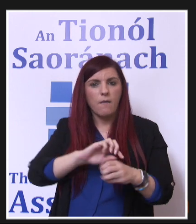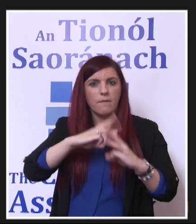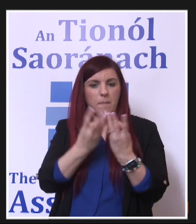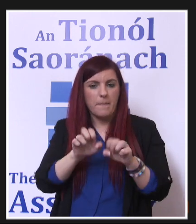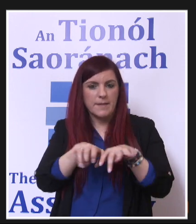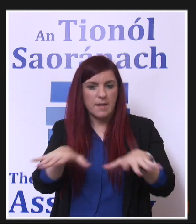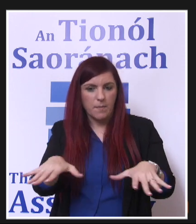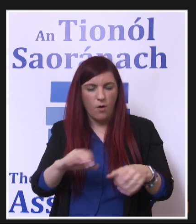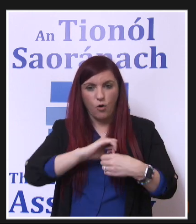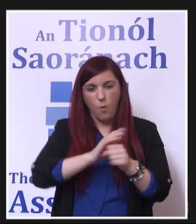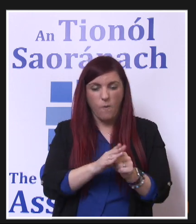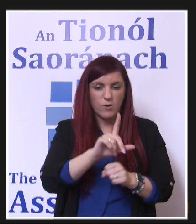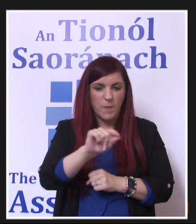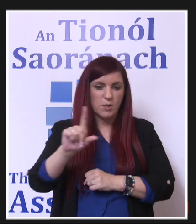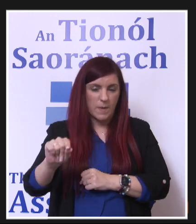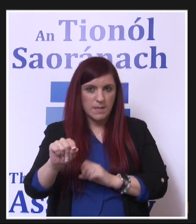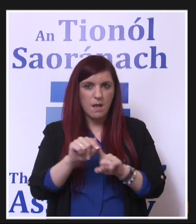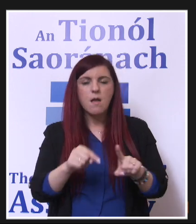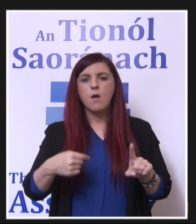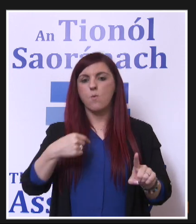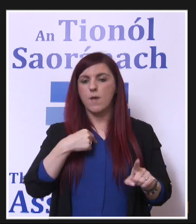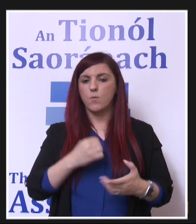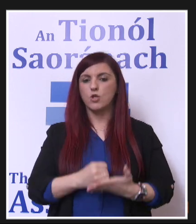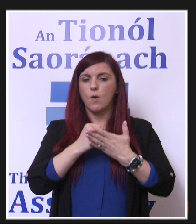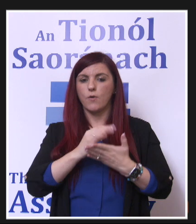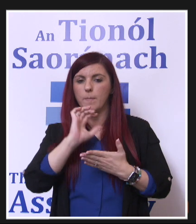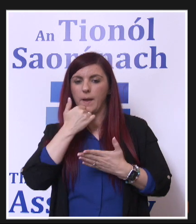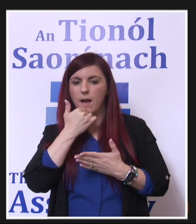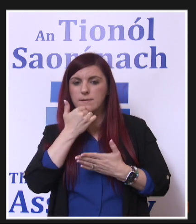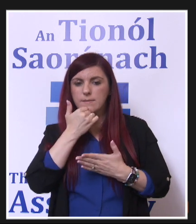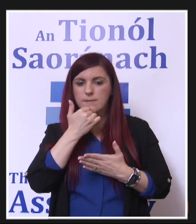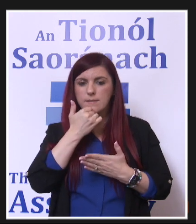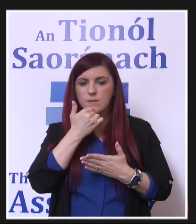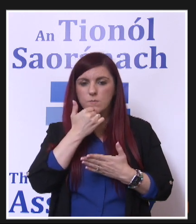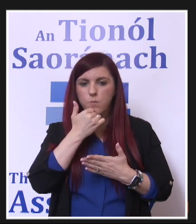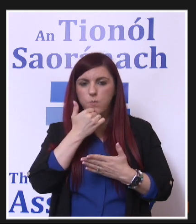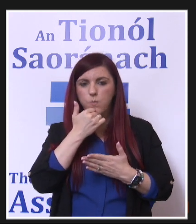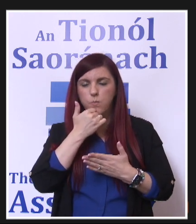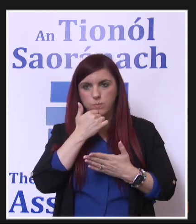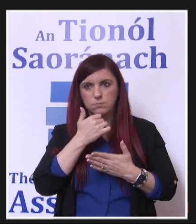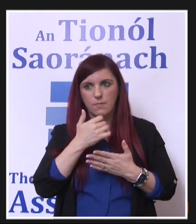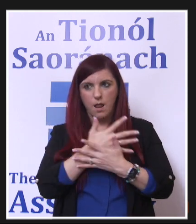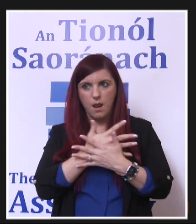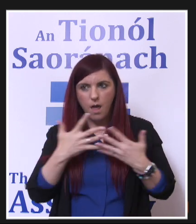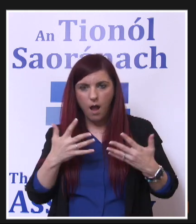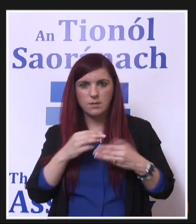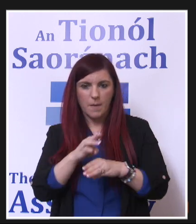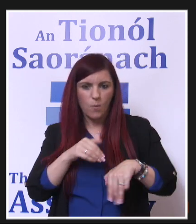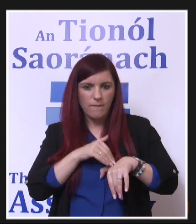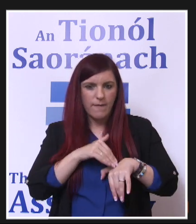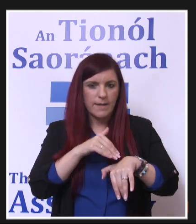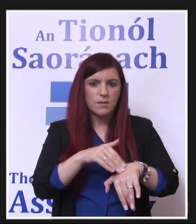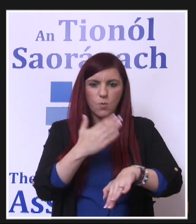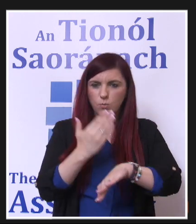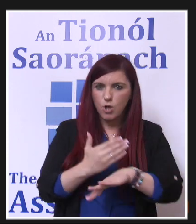October 2020, we were suffering because we had a higher case rate. And I think that reflects the fact that too many of our residents are in jobs where